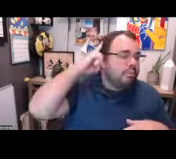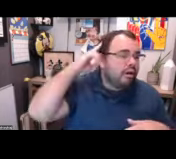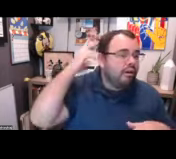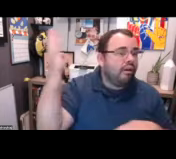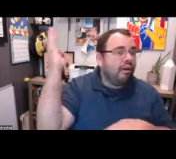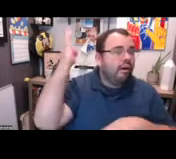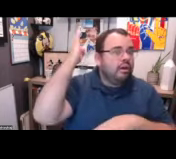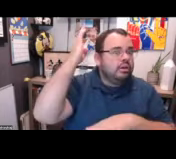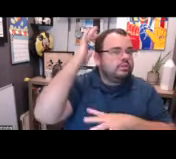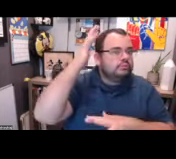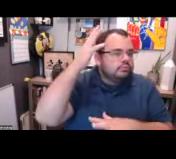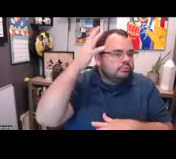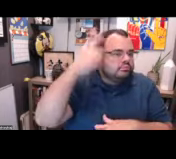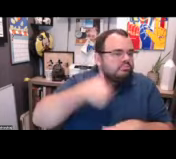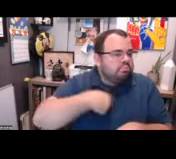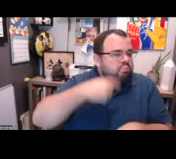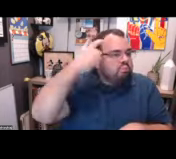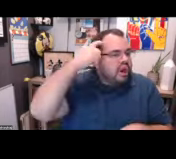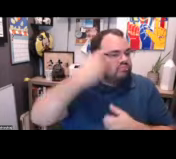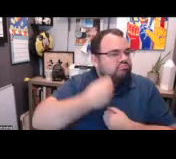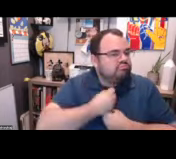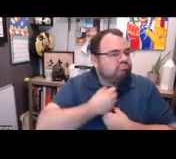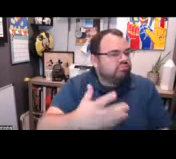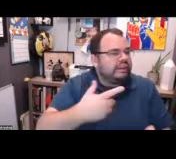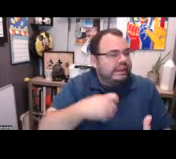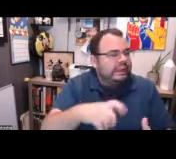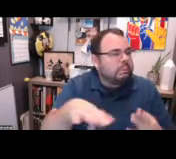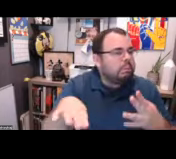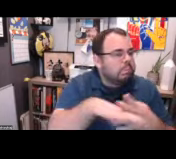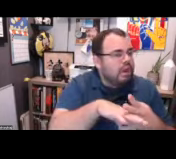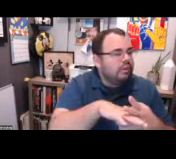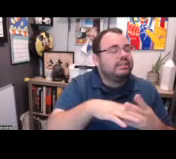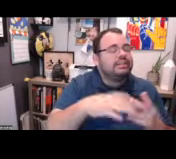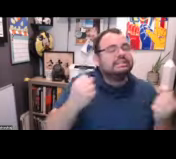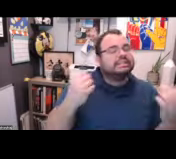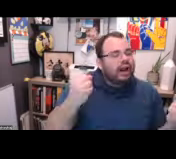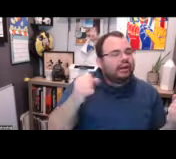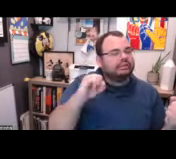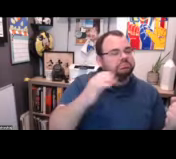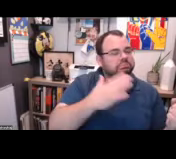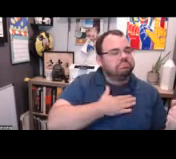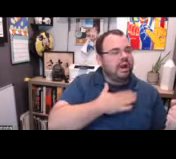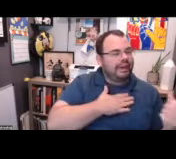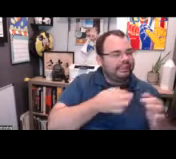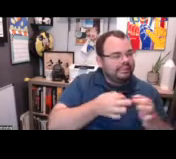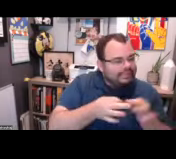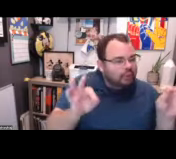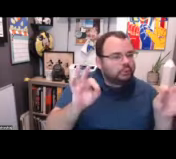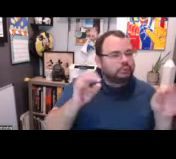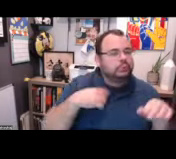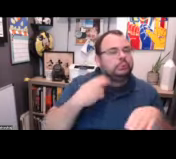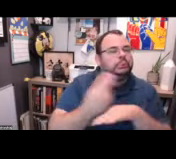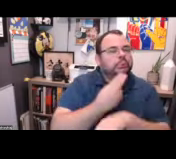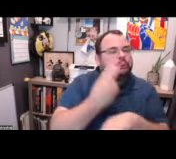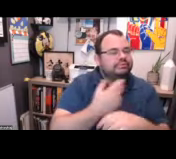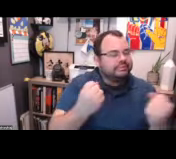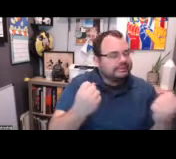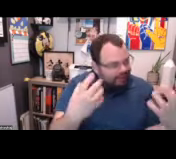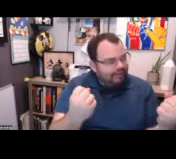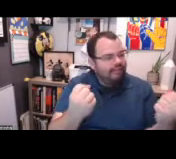break. Got the cochlear implant all day. My brain was just exhausted. I just needed a break. I just needed to